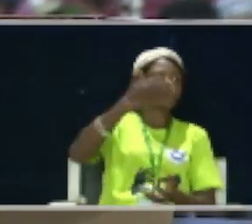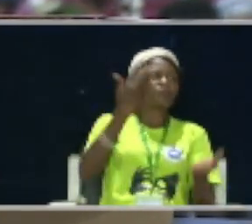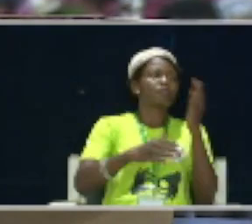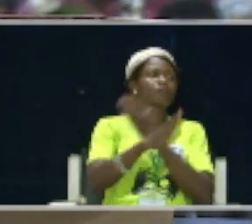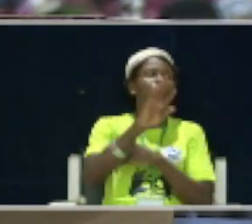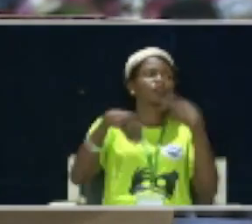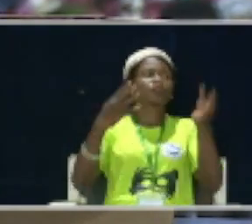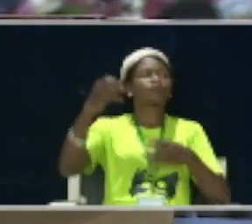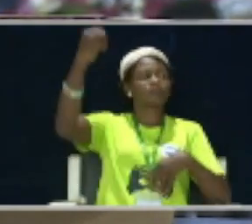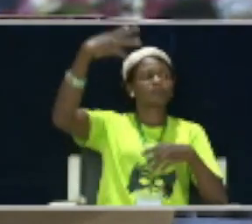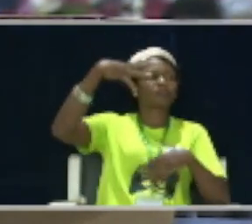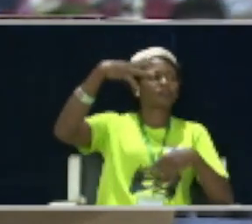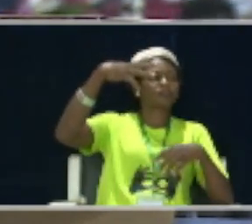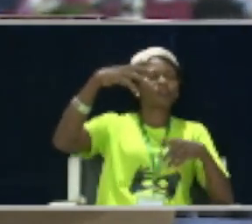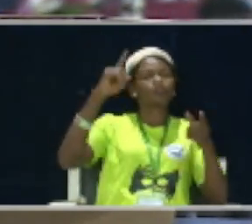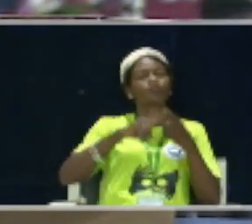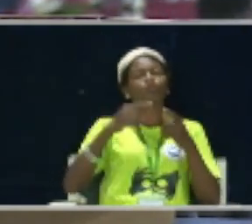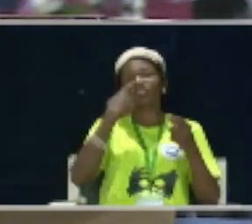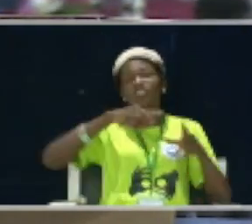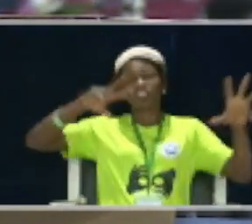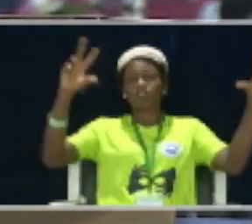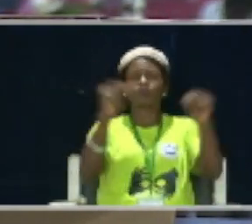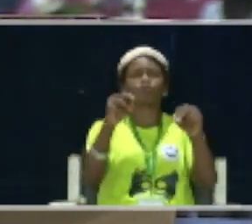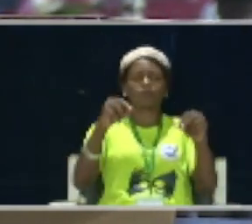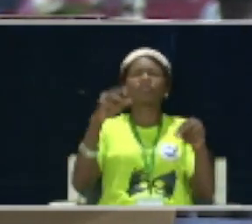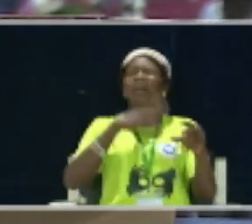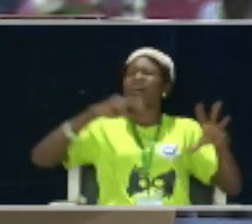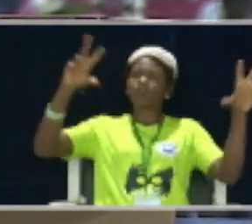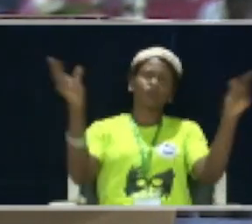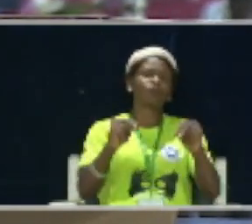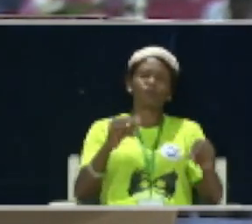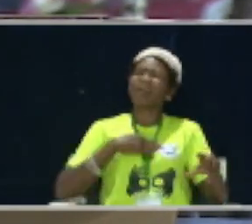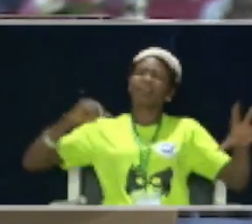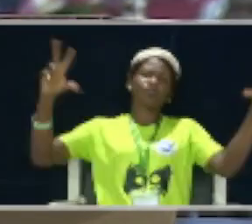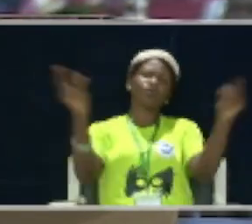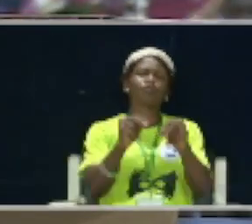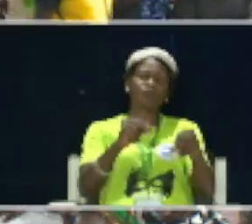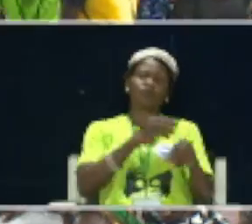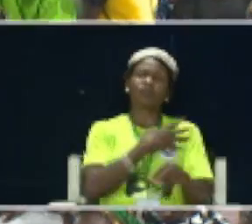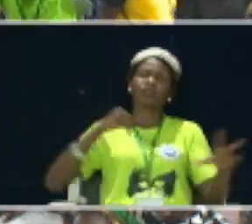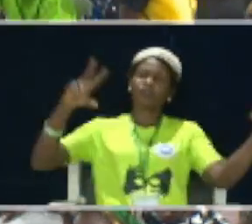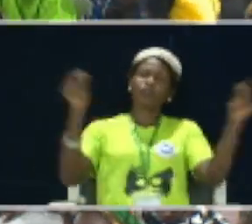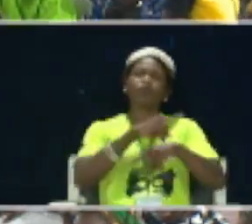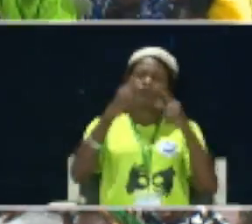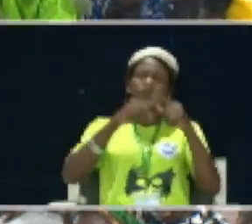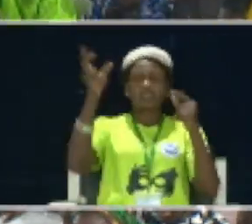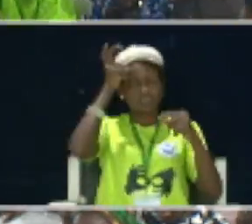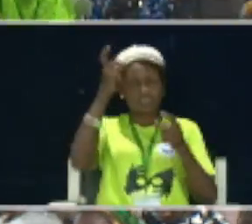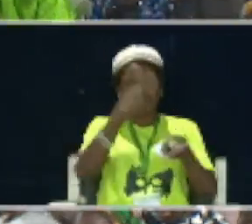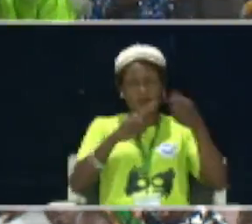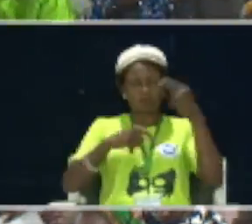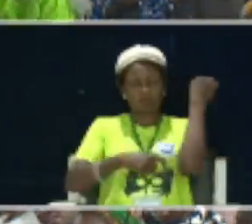you the grace to say no and no and no when Satan comes to steal your